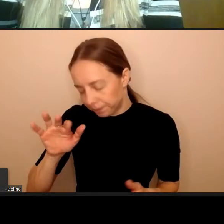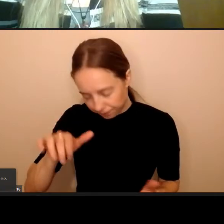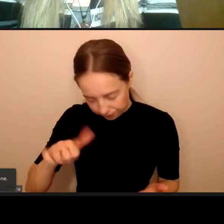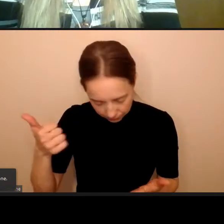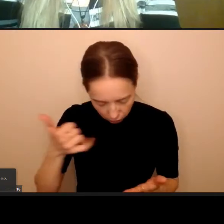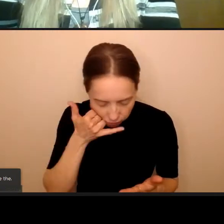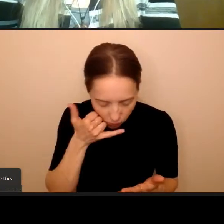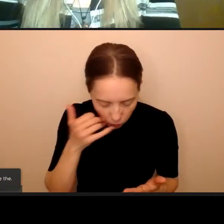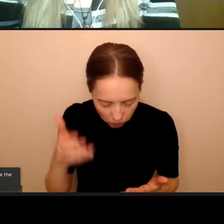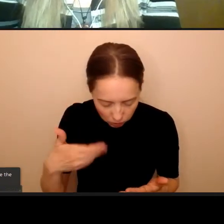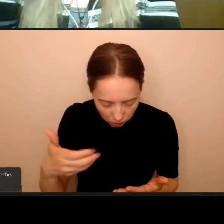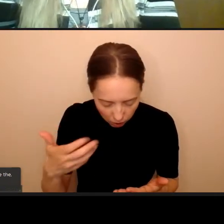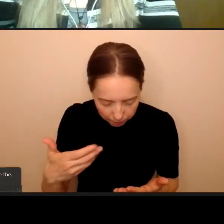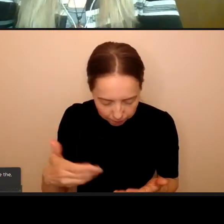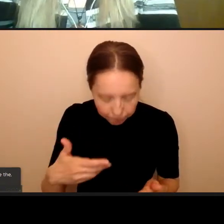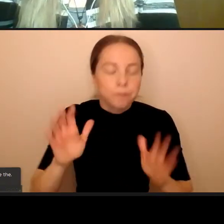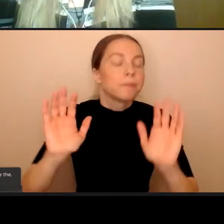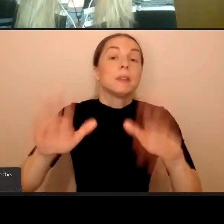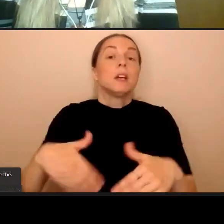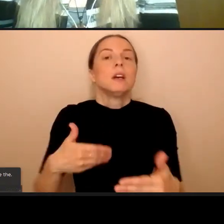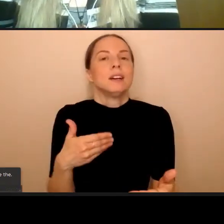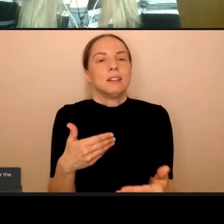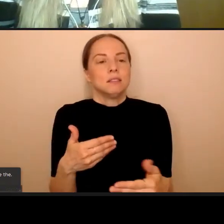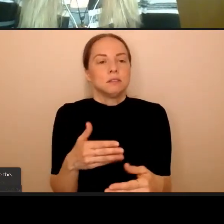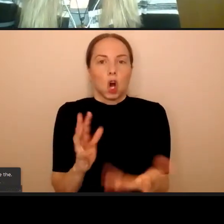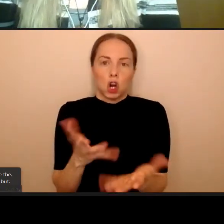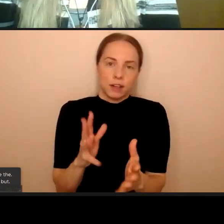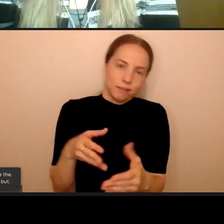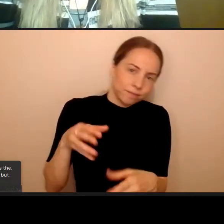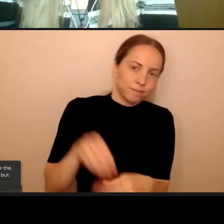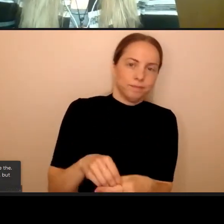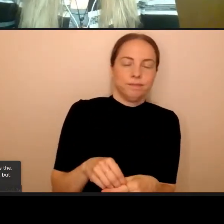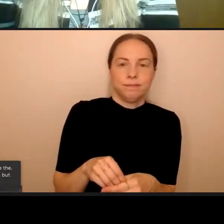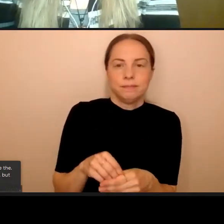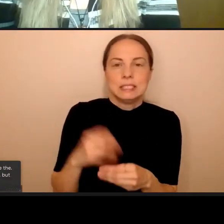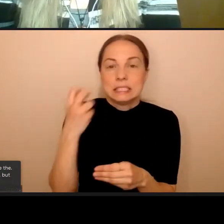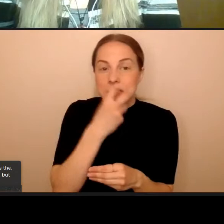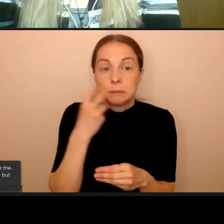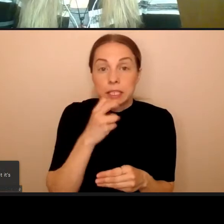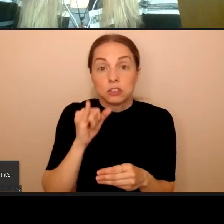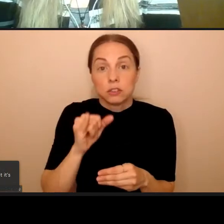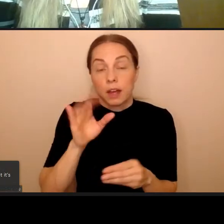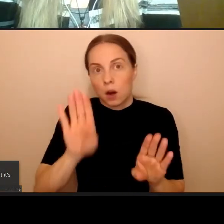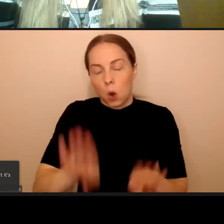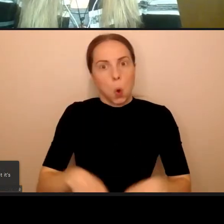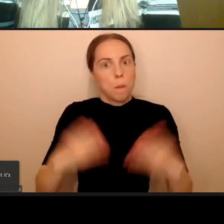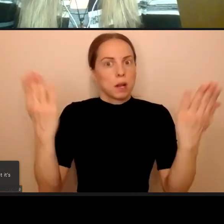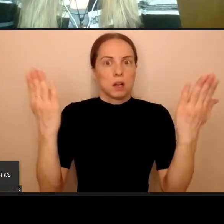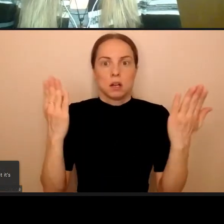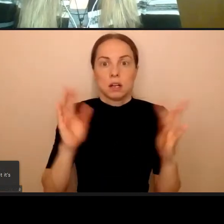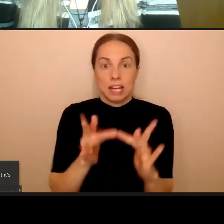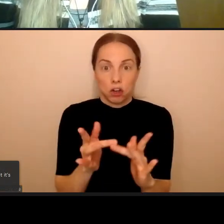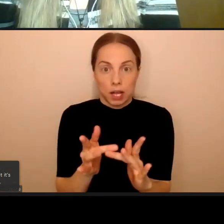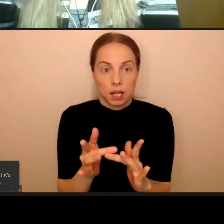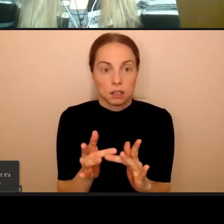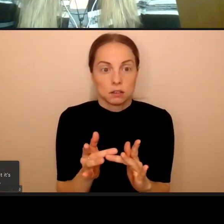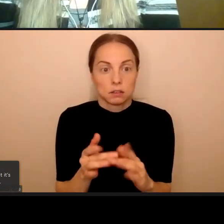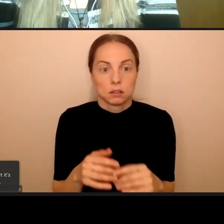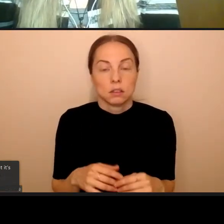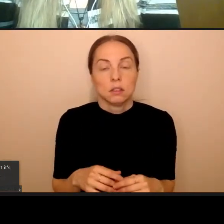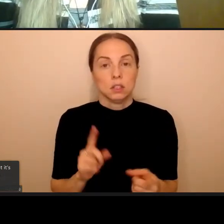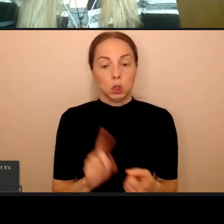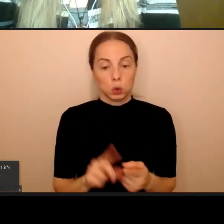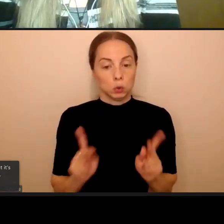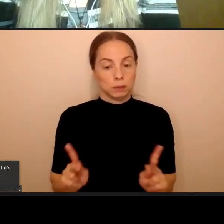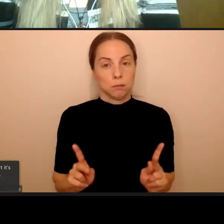phone, but anyways, the built-in speech, whatever, but it's opened up the world of the internet to us individuals